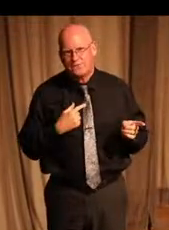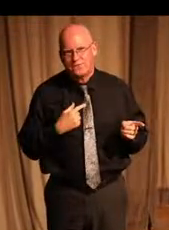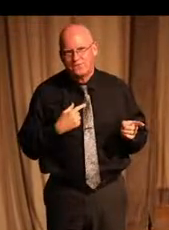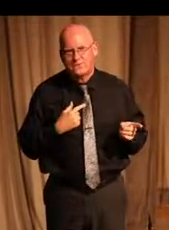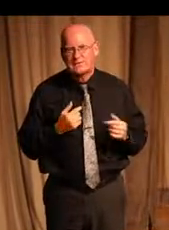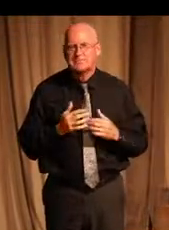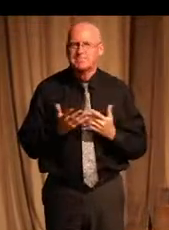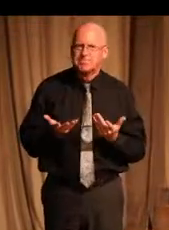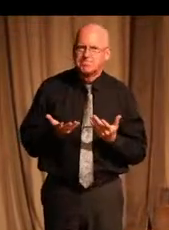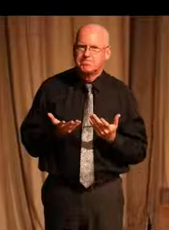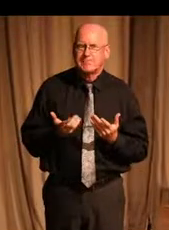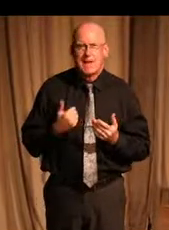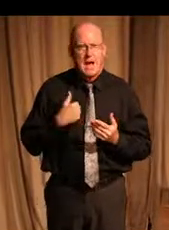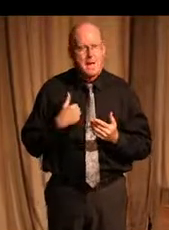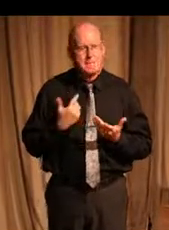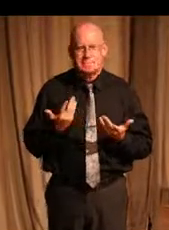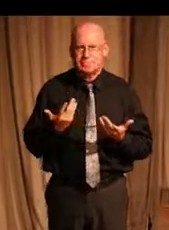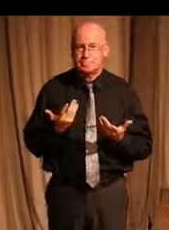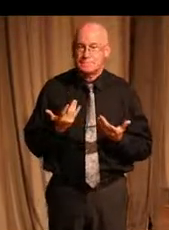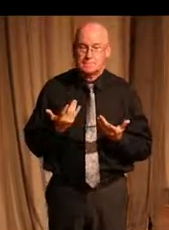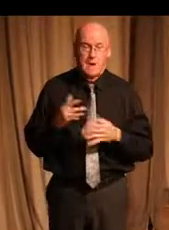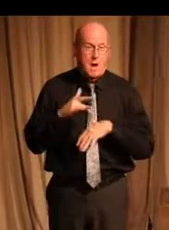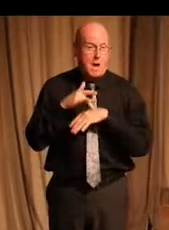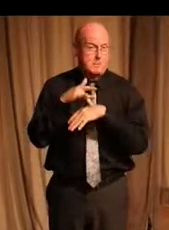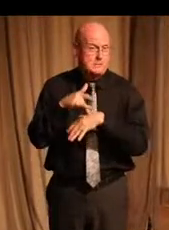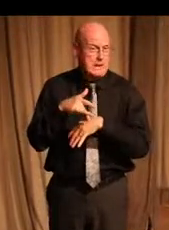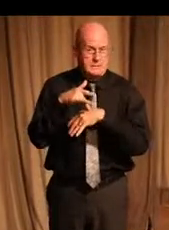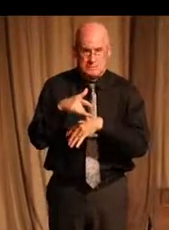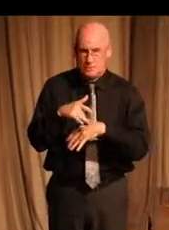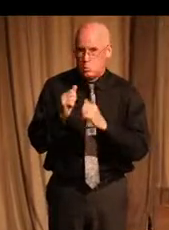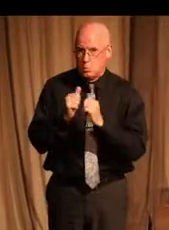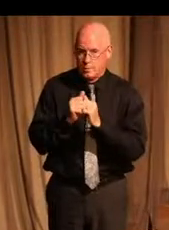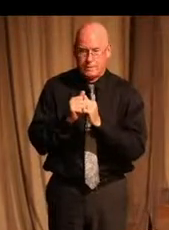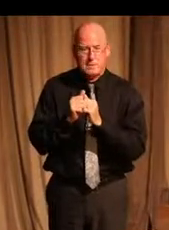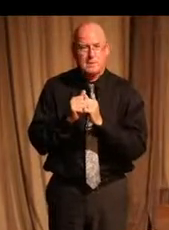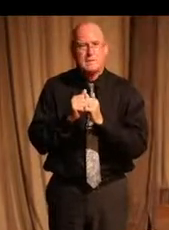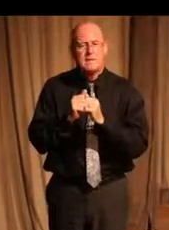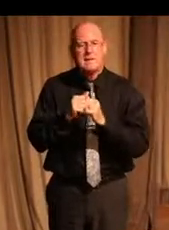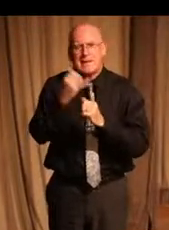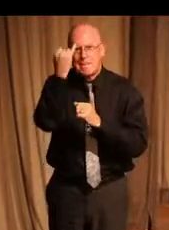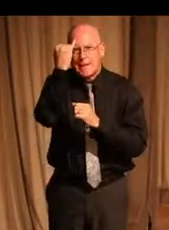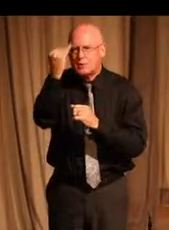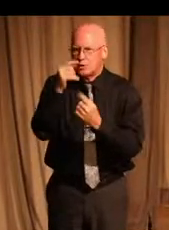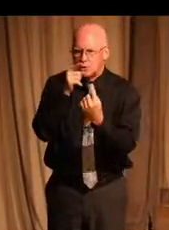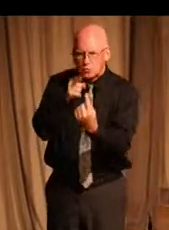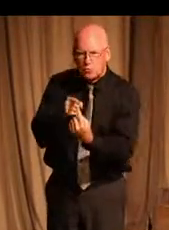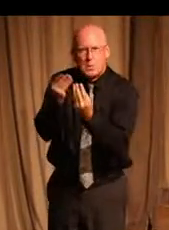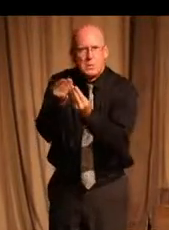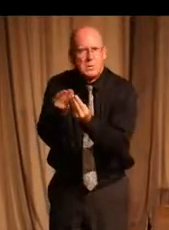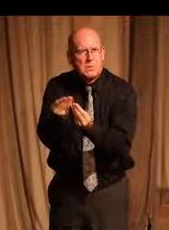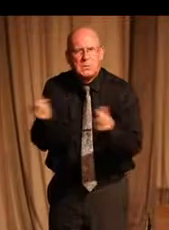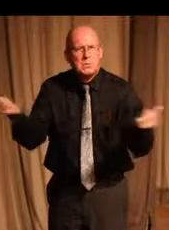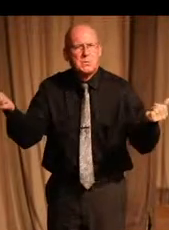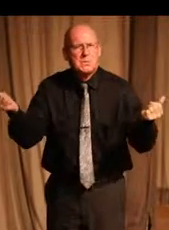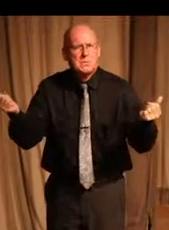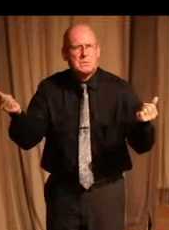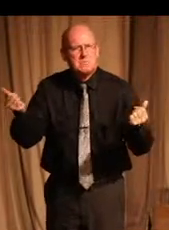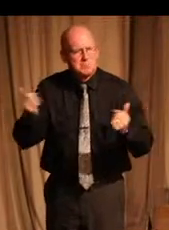So I'm kind of obsessed with what's beyond the struggle. That's kind of where I am right